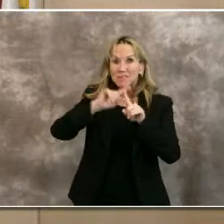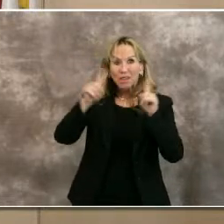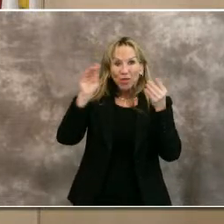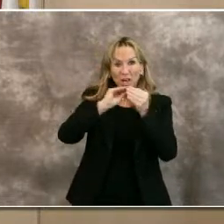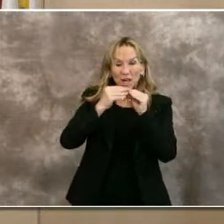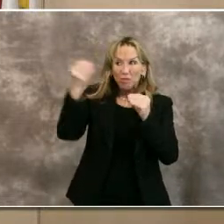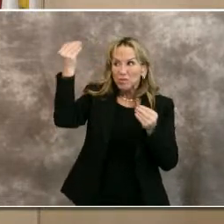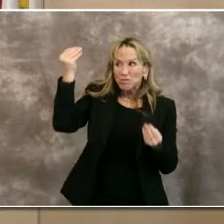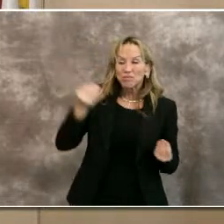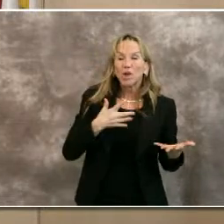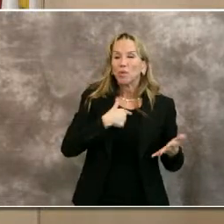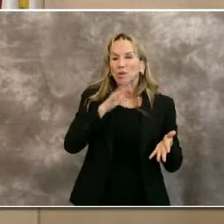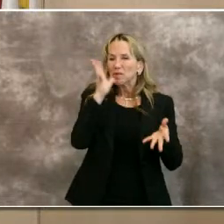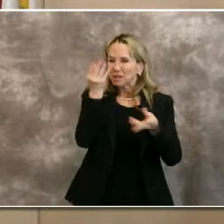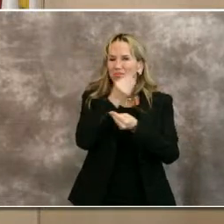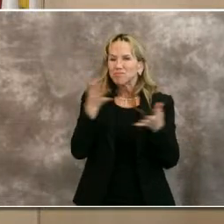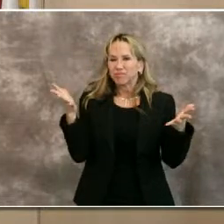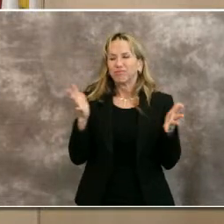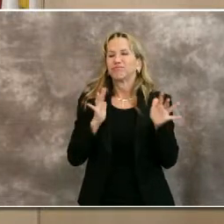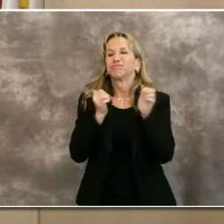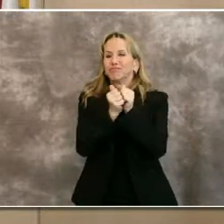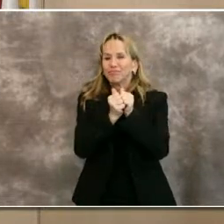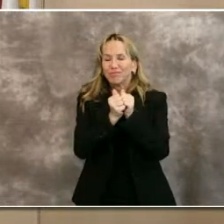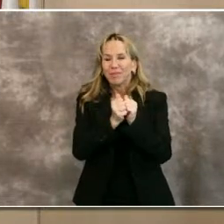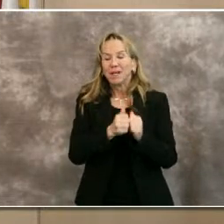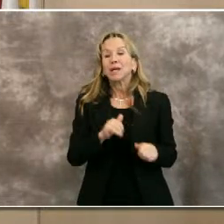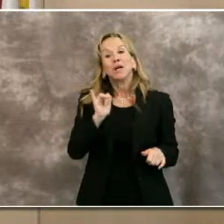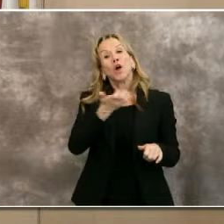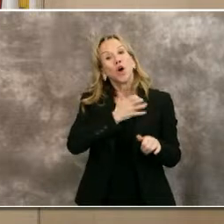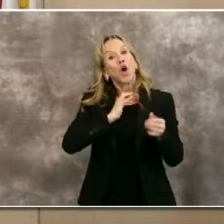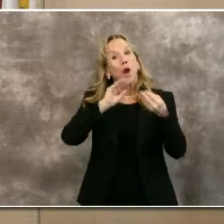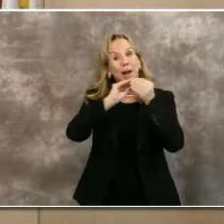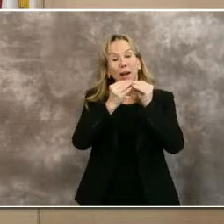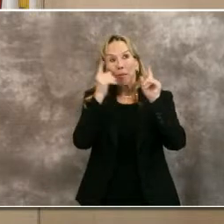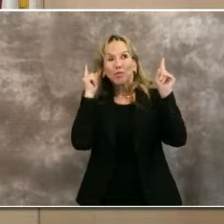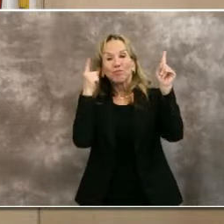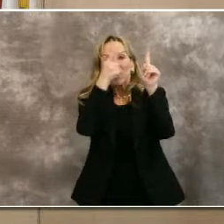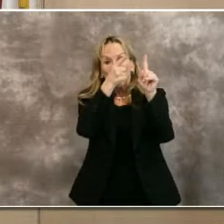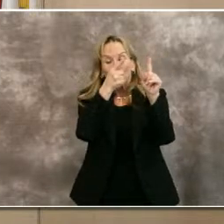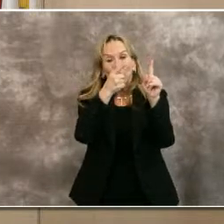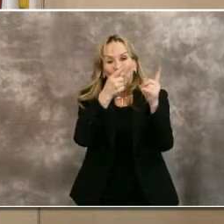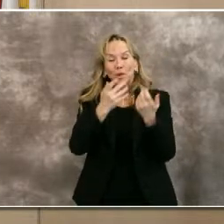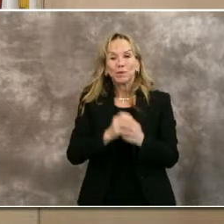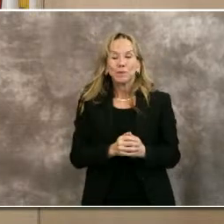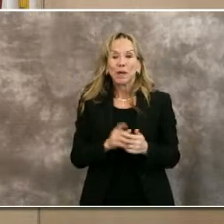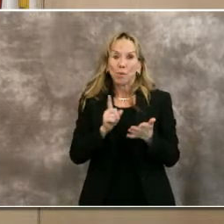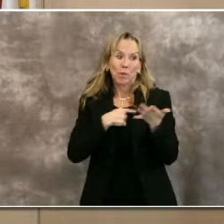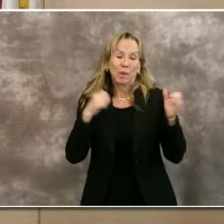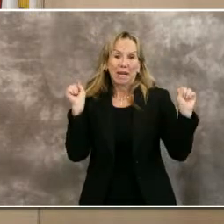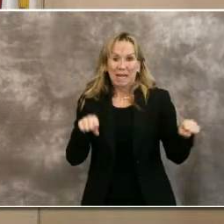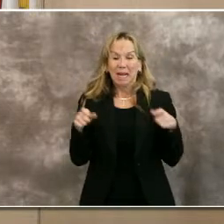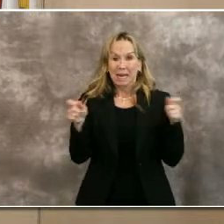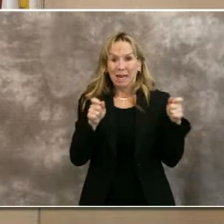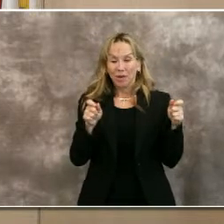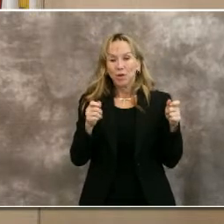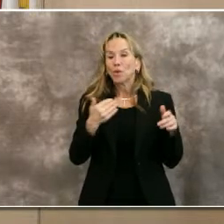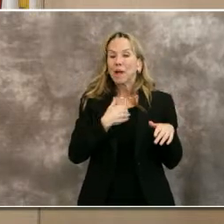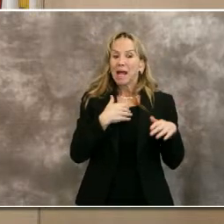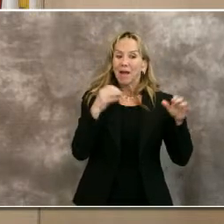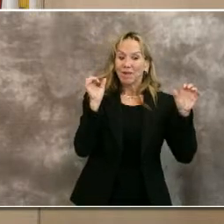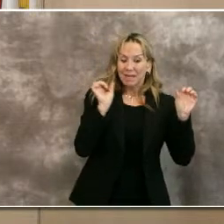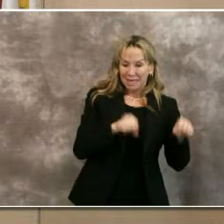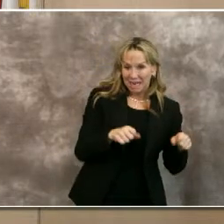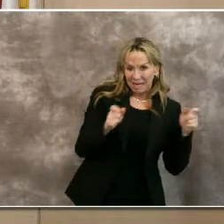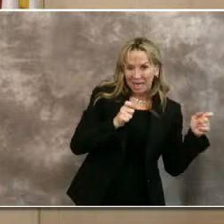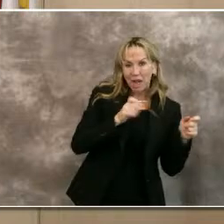Now, in terms of, those are our targets for testing, that's our capacity, and then our targets. So,